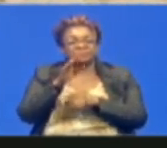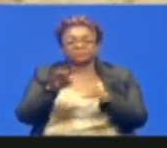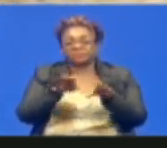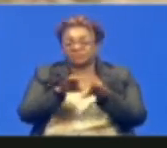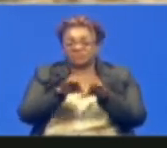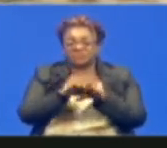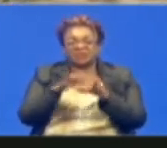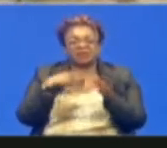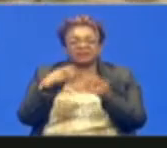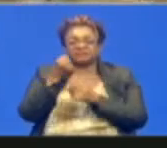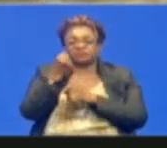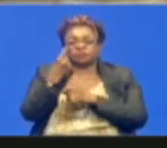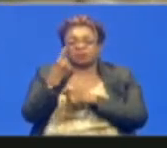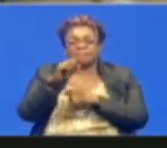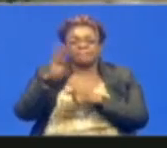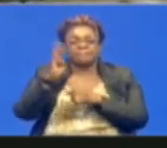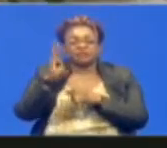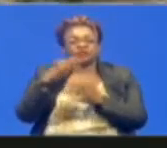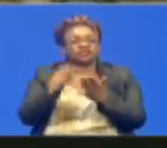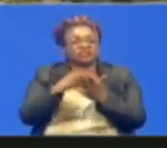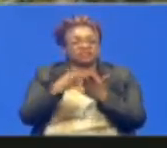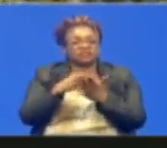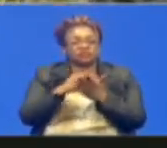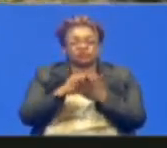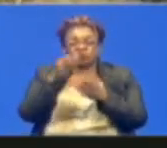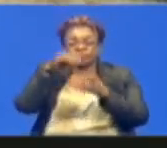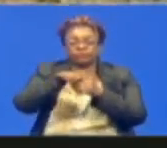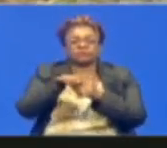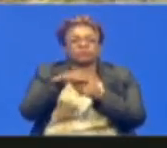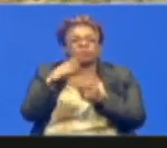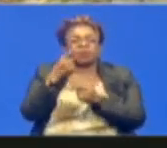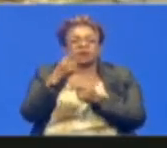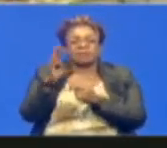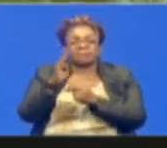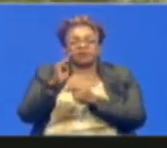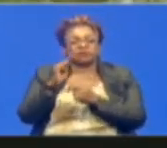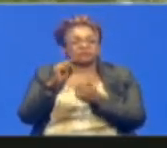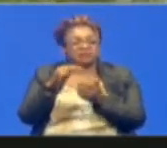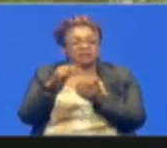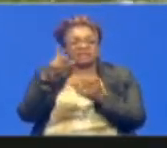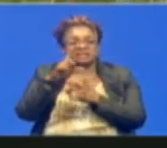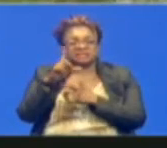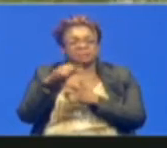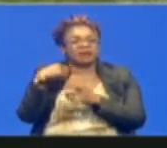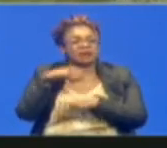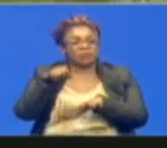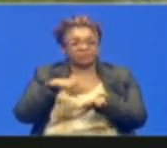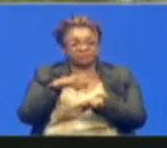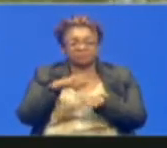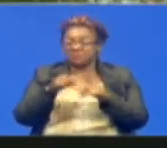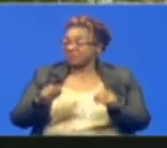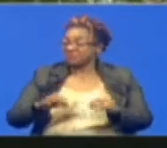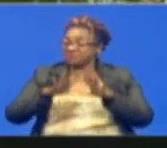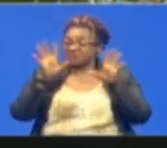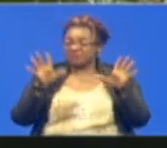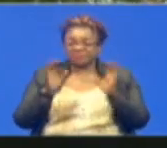taxpayers 51 billion shillings to install, transports about 100 million litres per hour. It, however, remains unclear whether the